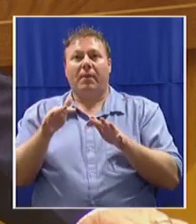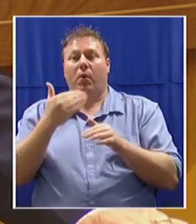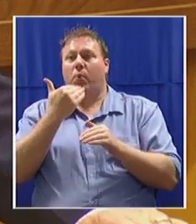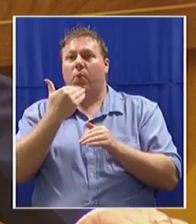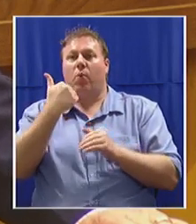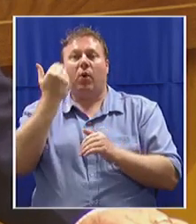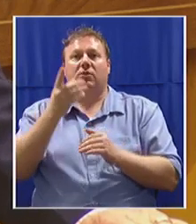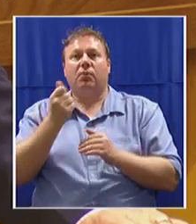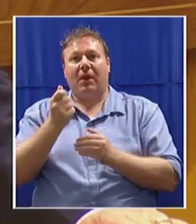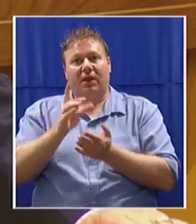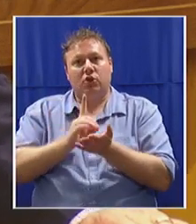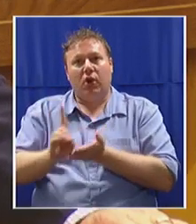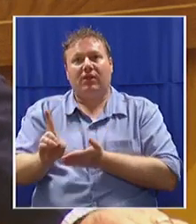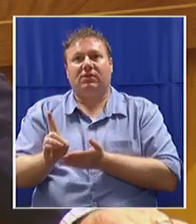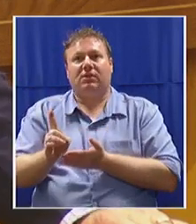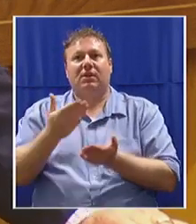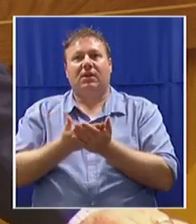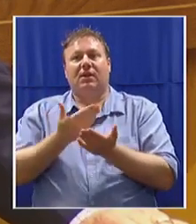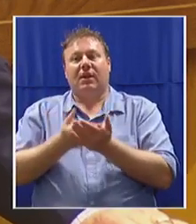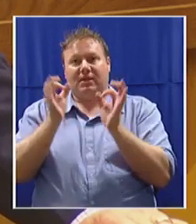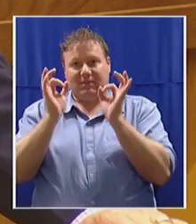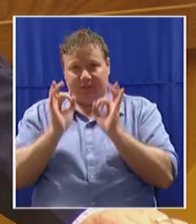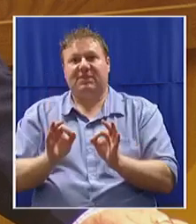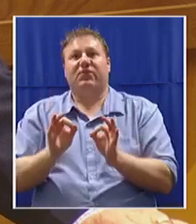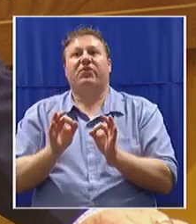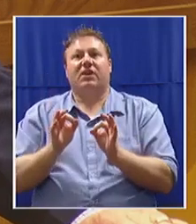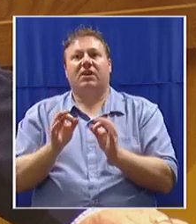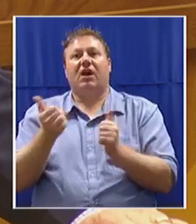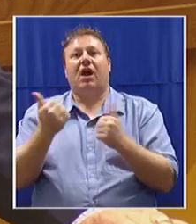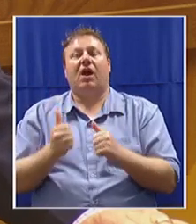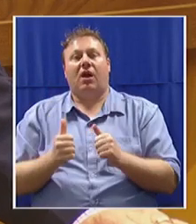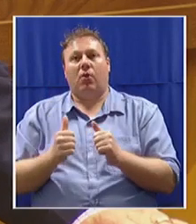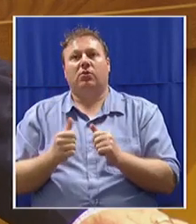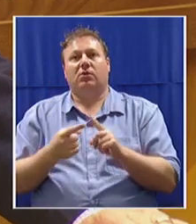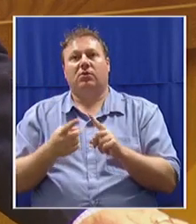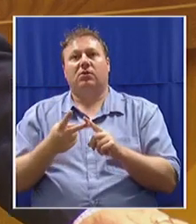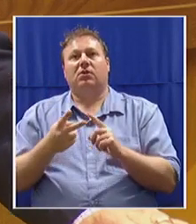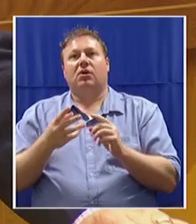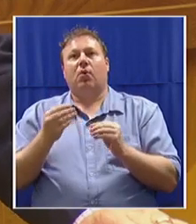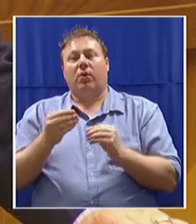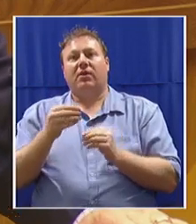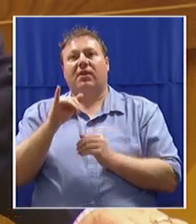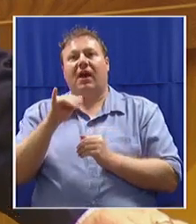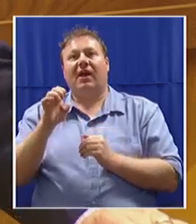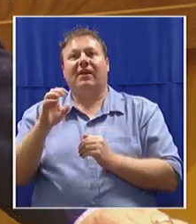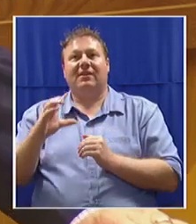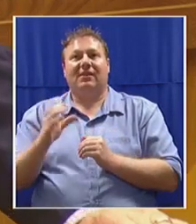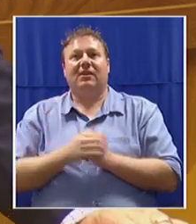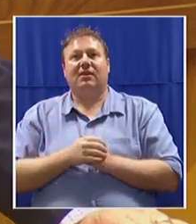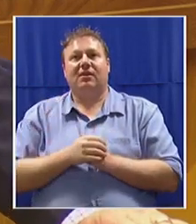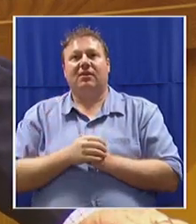donate money can donate it in a specific account with the Electoral Commission, and that there are